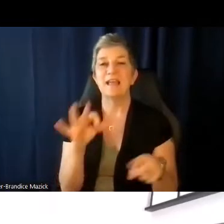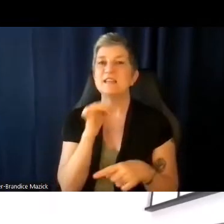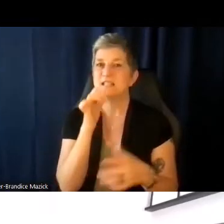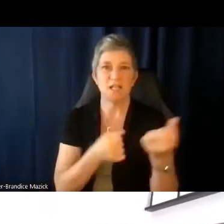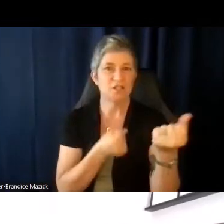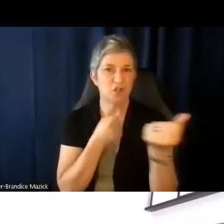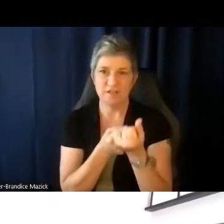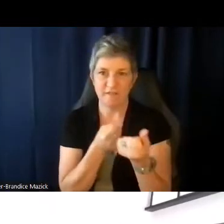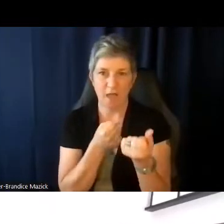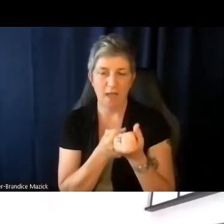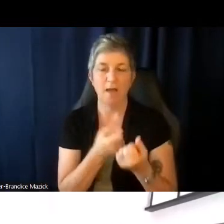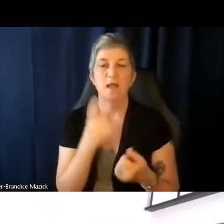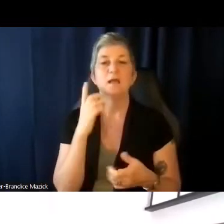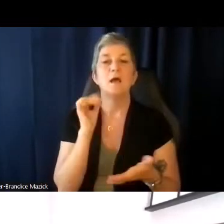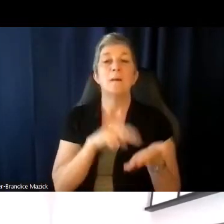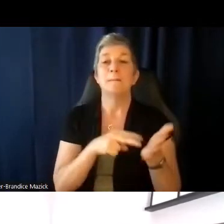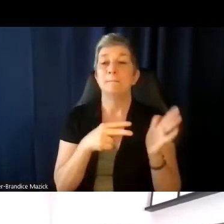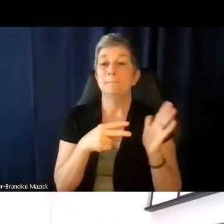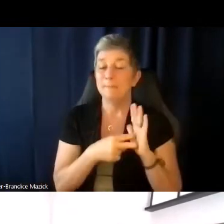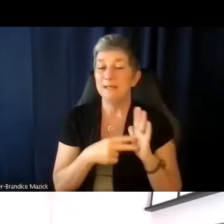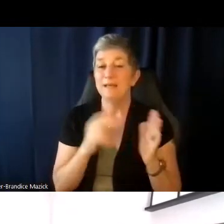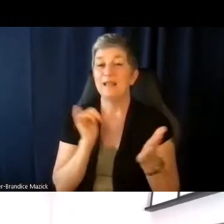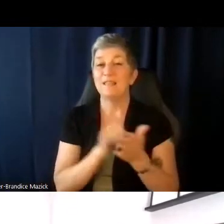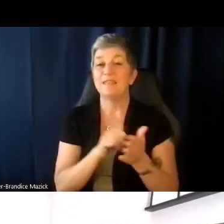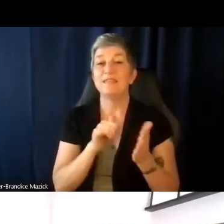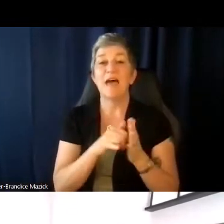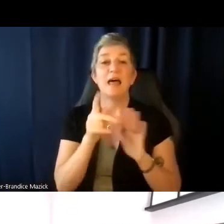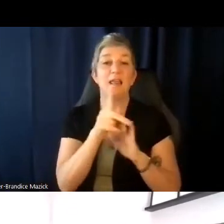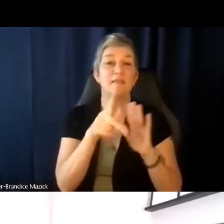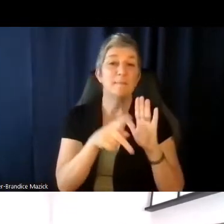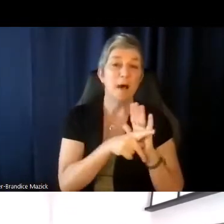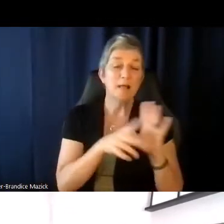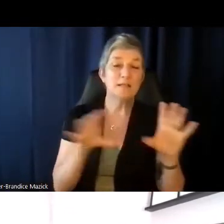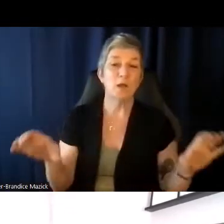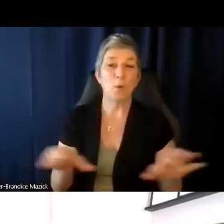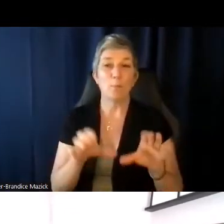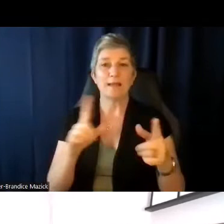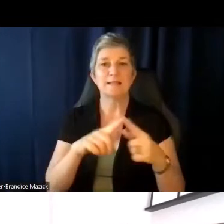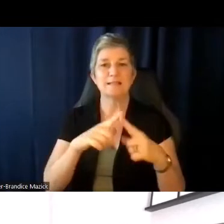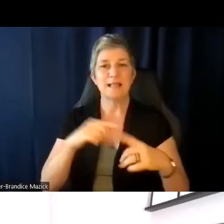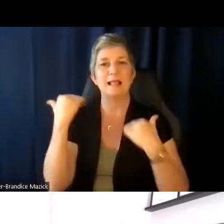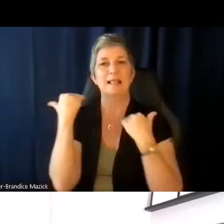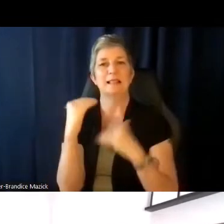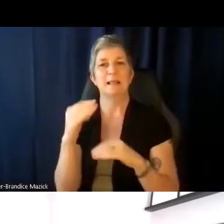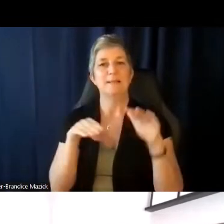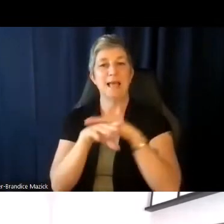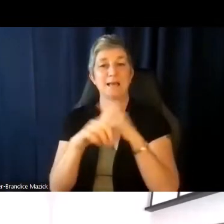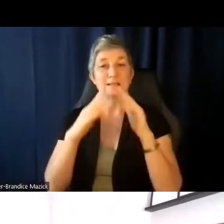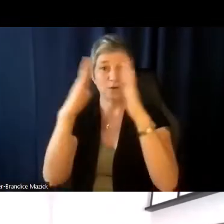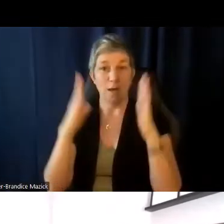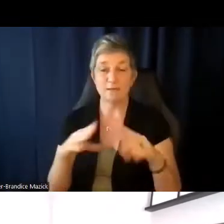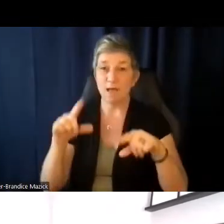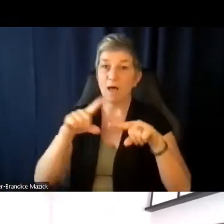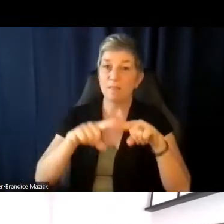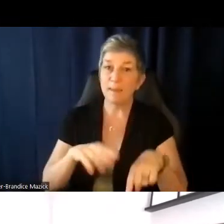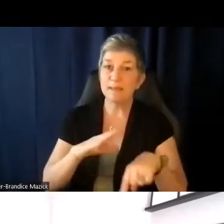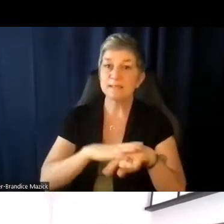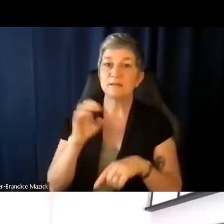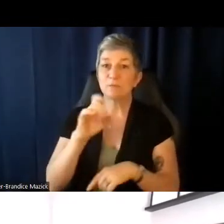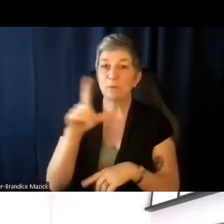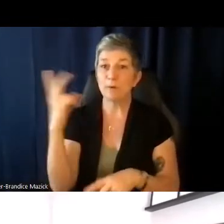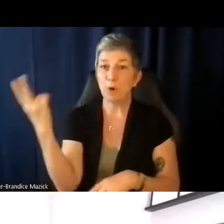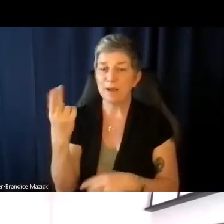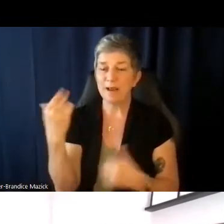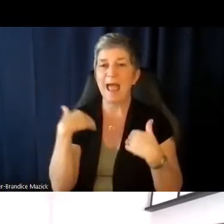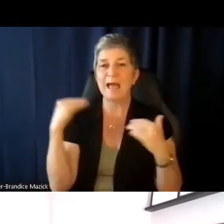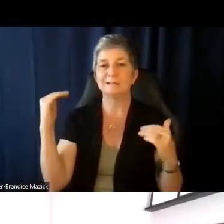if it is unjustified. So basically where a policy or practice that restricts access to housing on the basis of criminal history has a